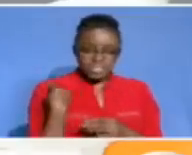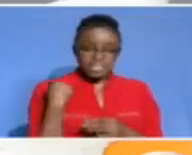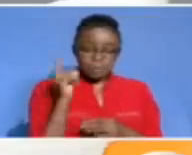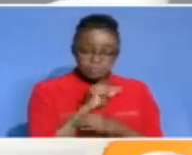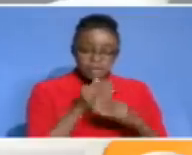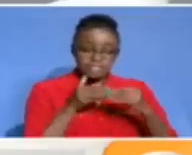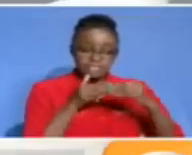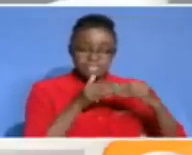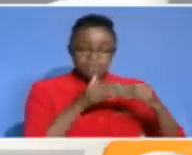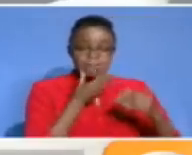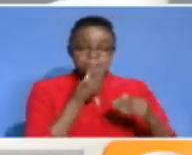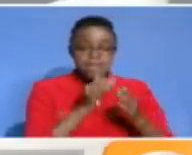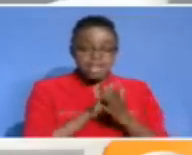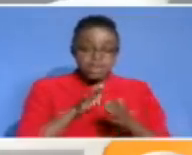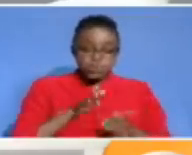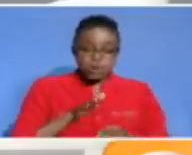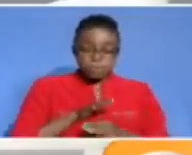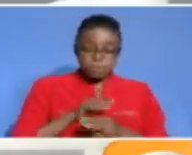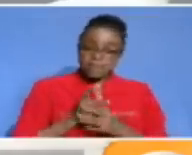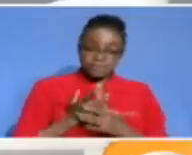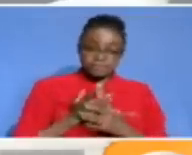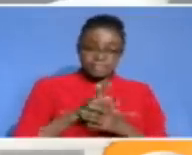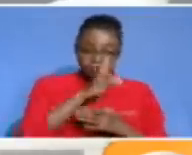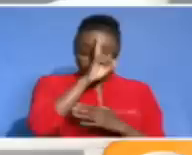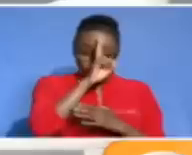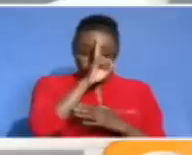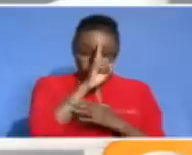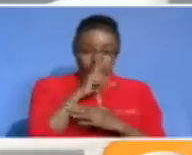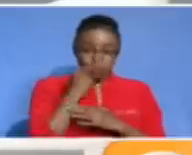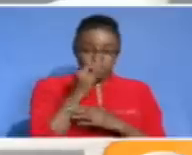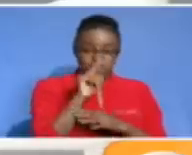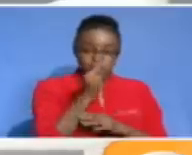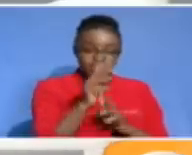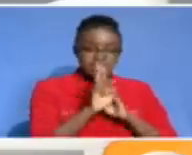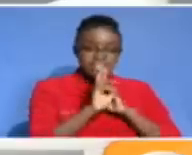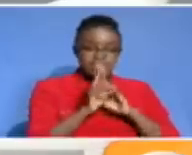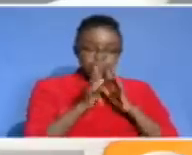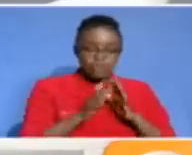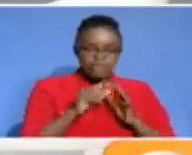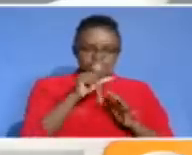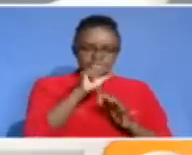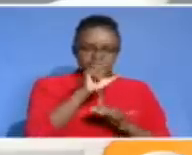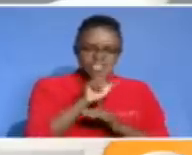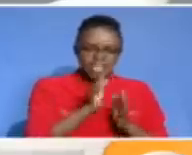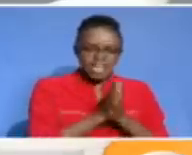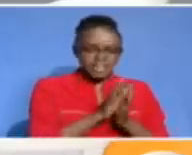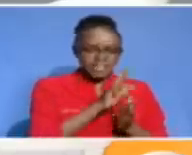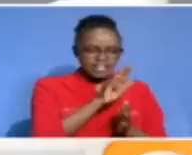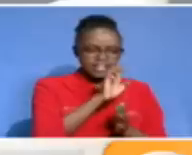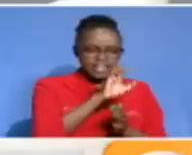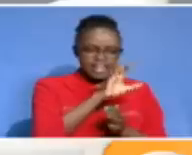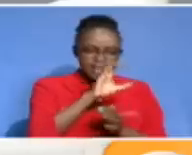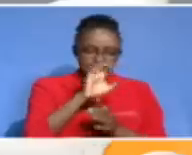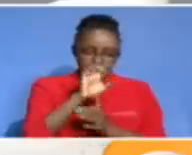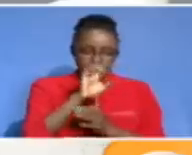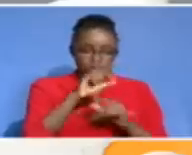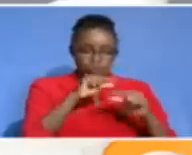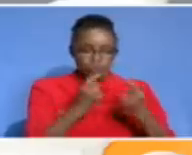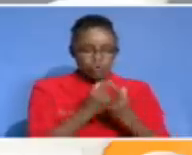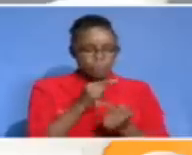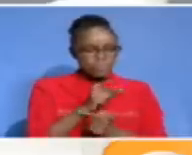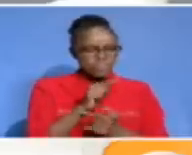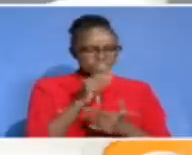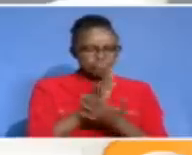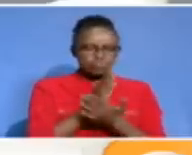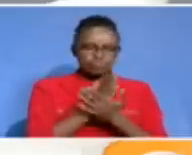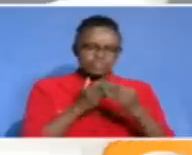leading men and women of uniform who are the first responders, the JCU, the Reke group. For me, that is